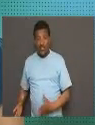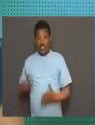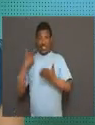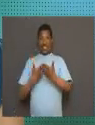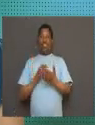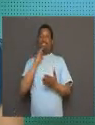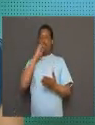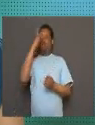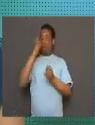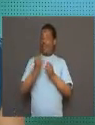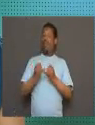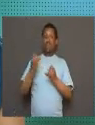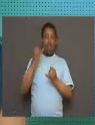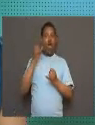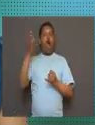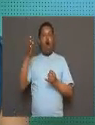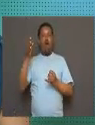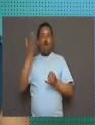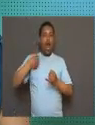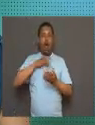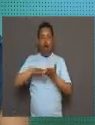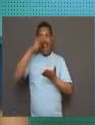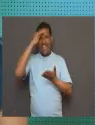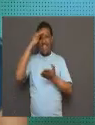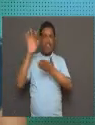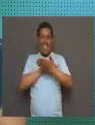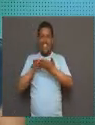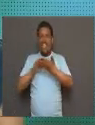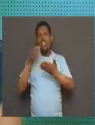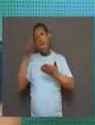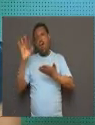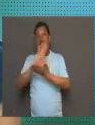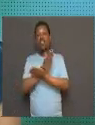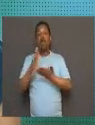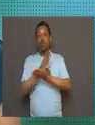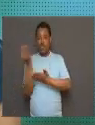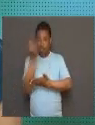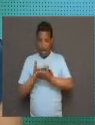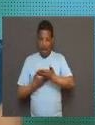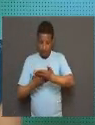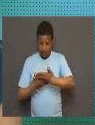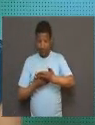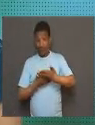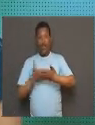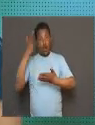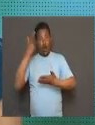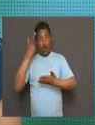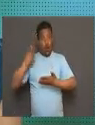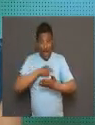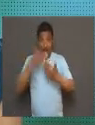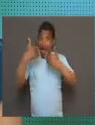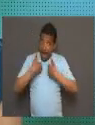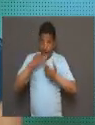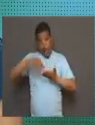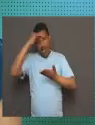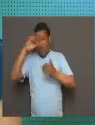Students, this is the end of our lesson on the study of distribution maps. We